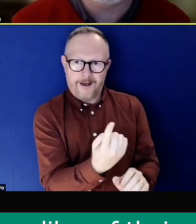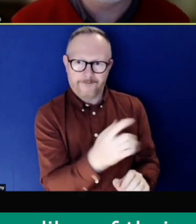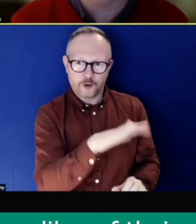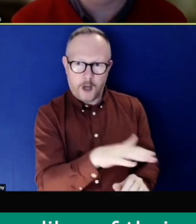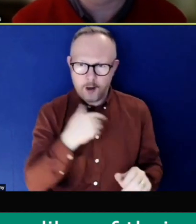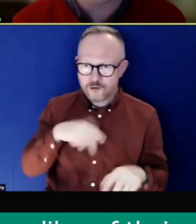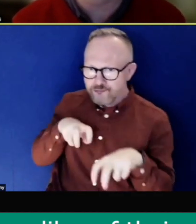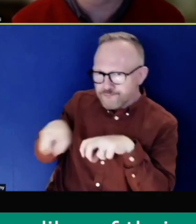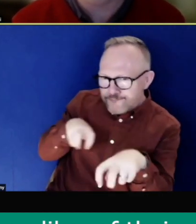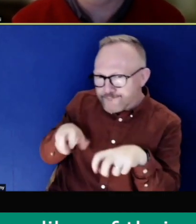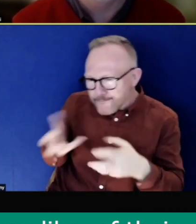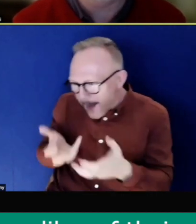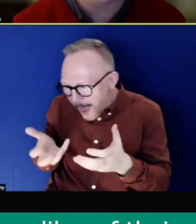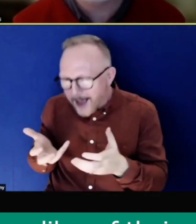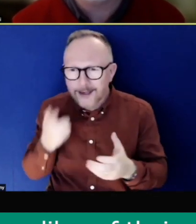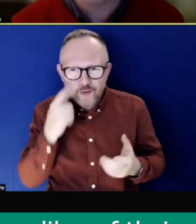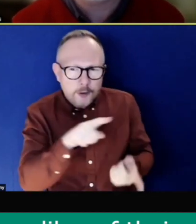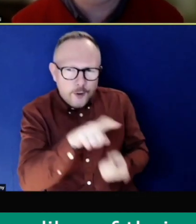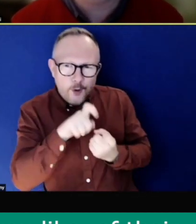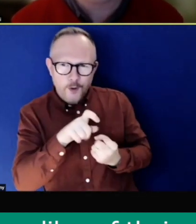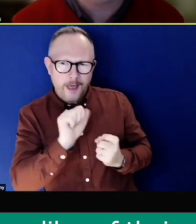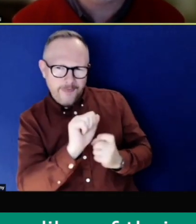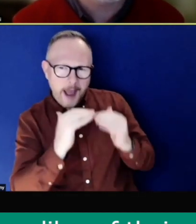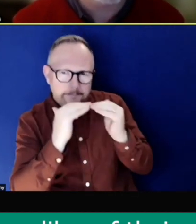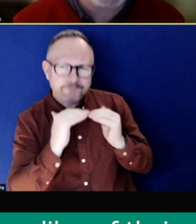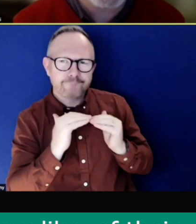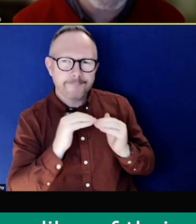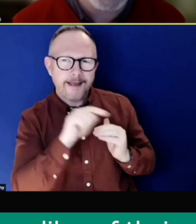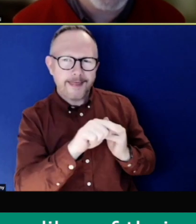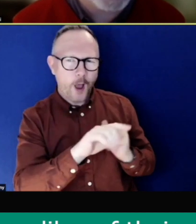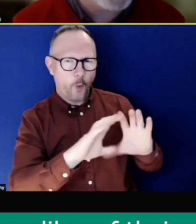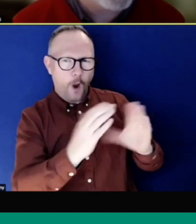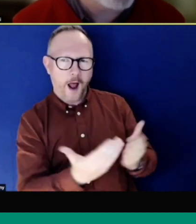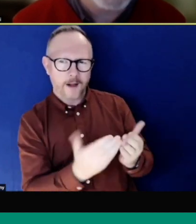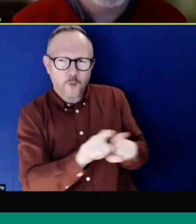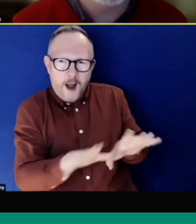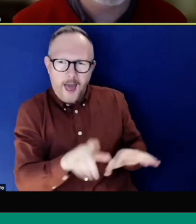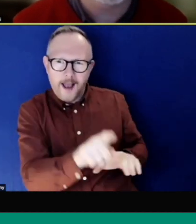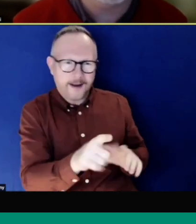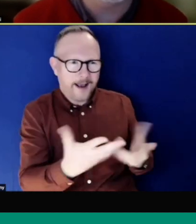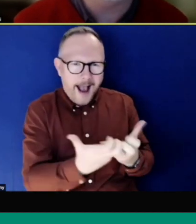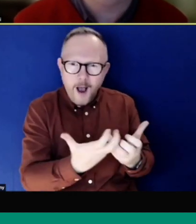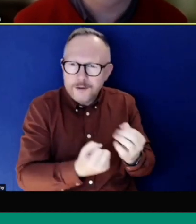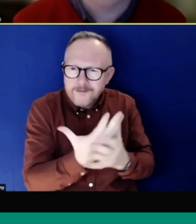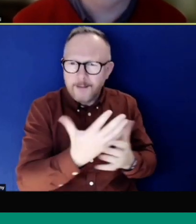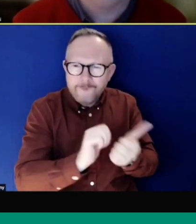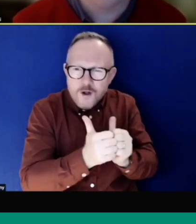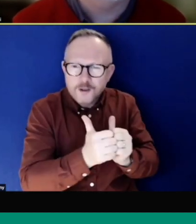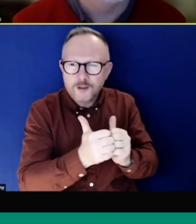eye view, if you like, of their world, encompassing behavior, friendships, and relationships. Next slide,